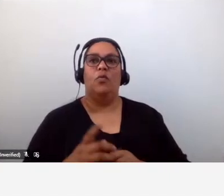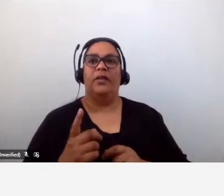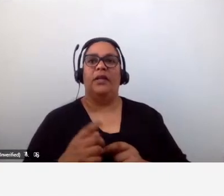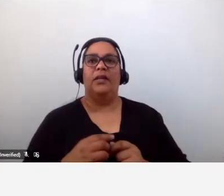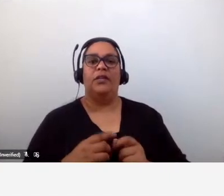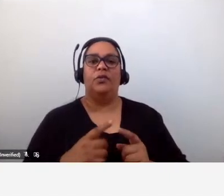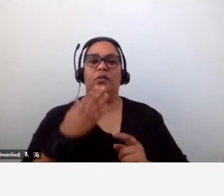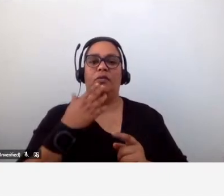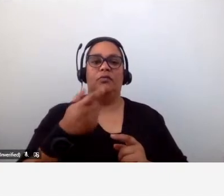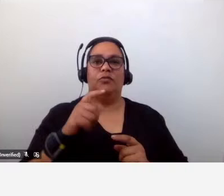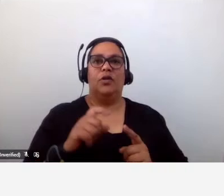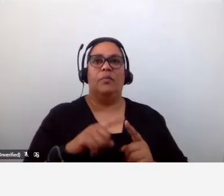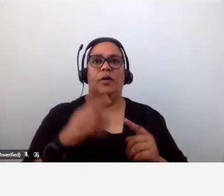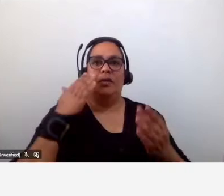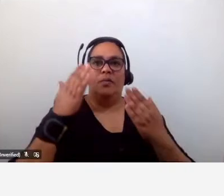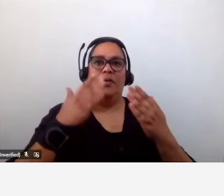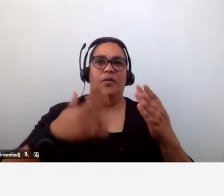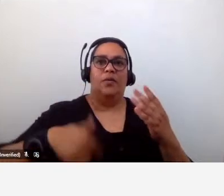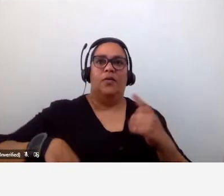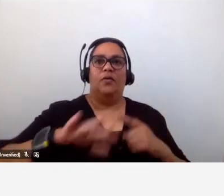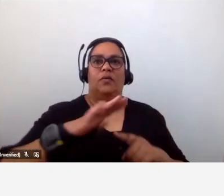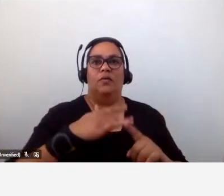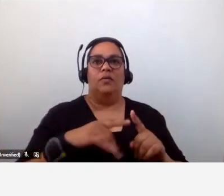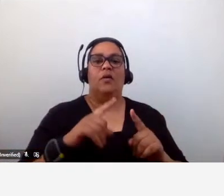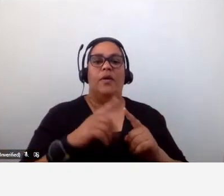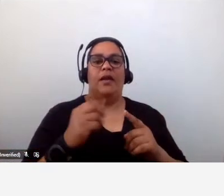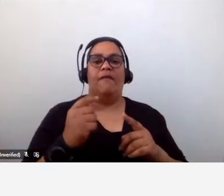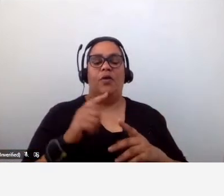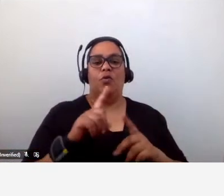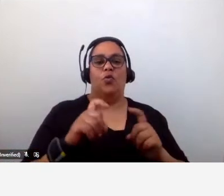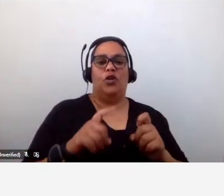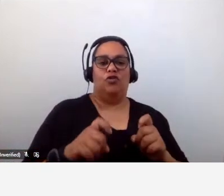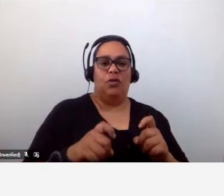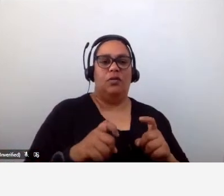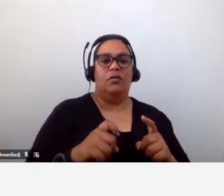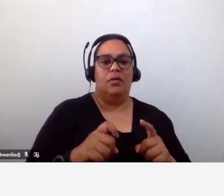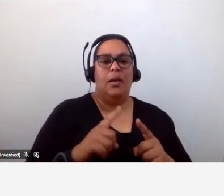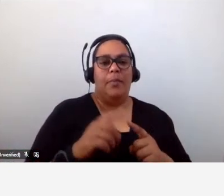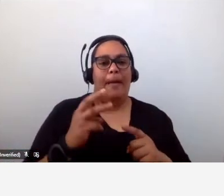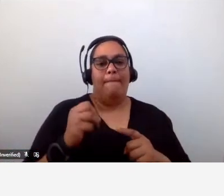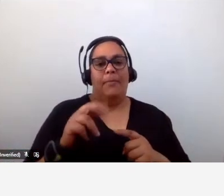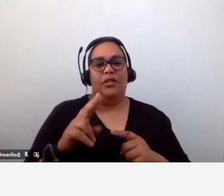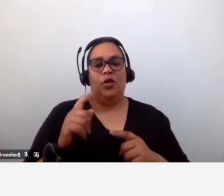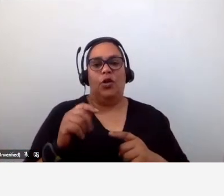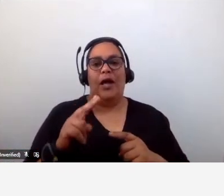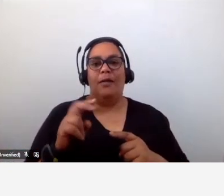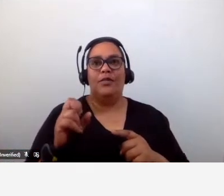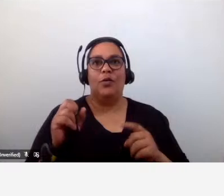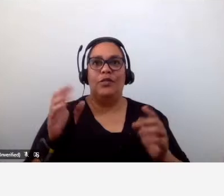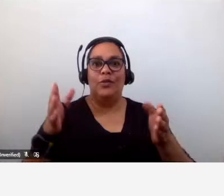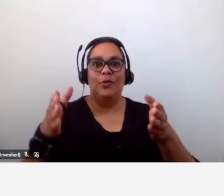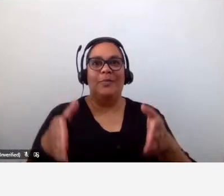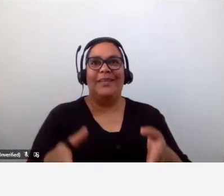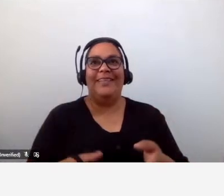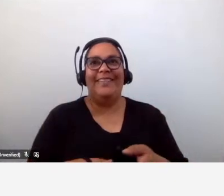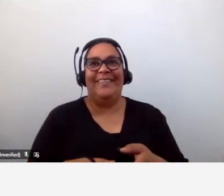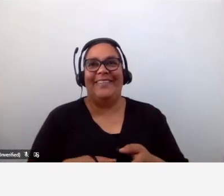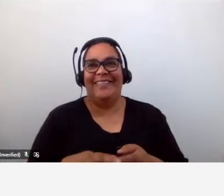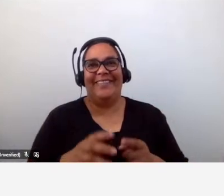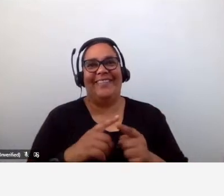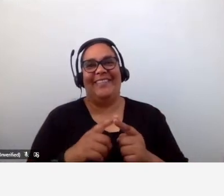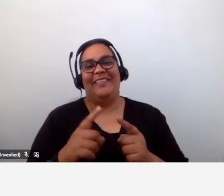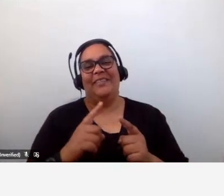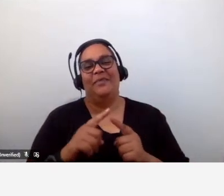and good morning again to all. So there's a couple of questions, and Mr. Tutu will assist me, as well as Ms. Manuel and